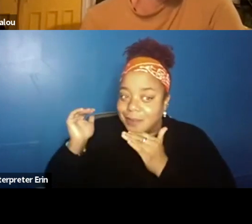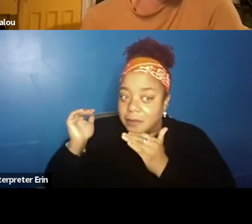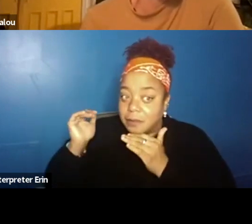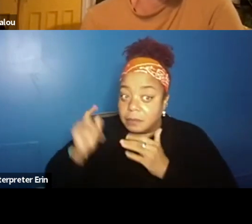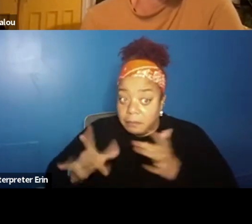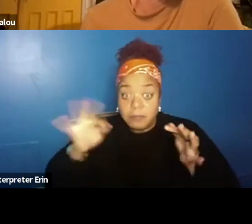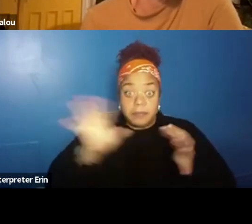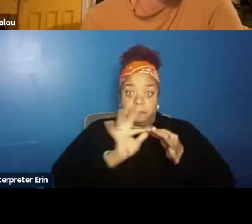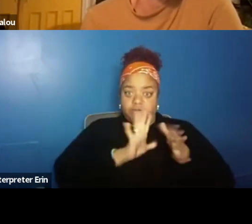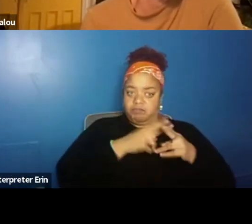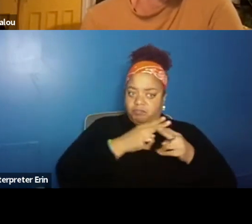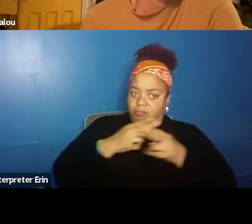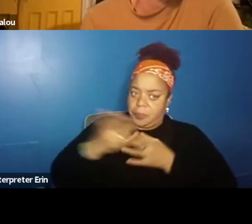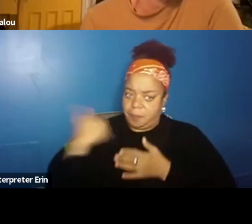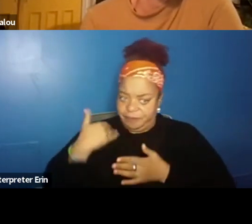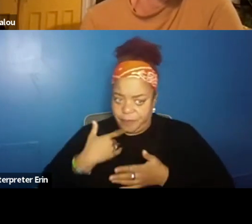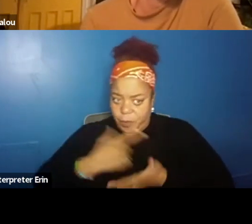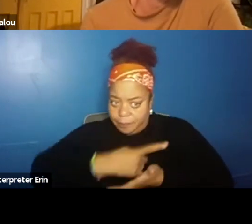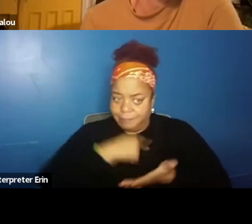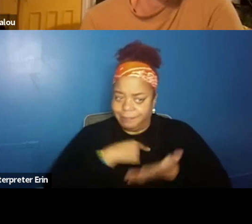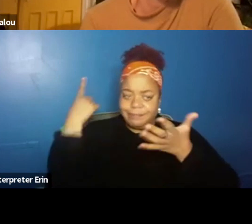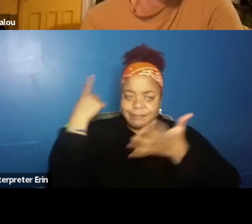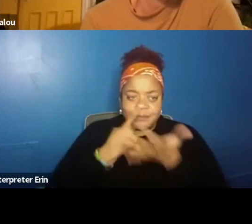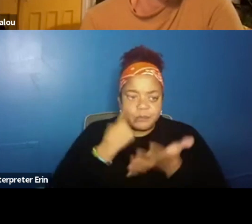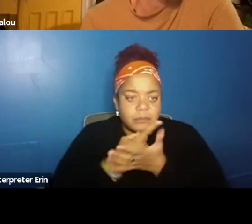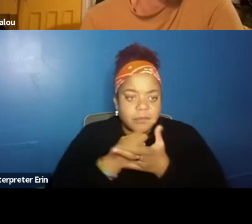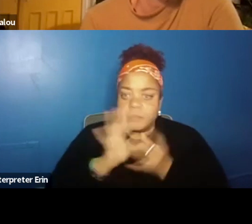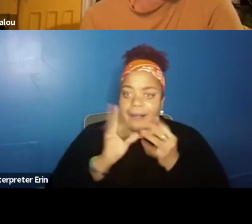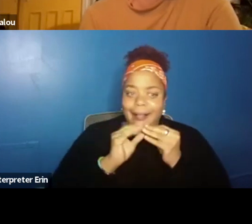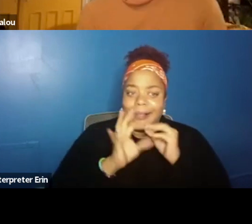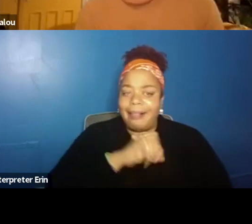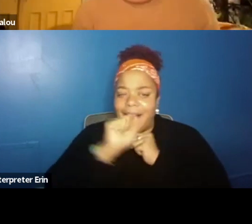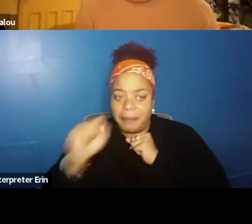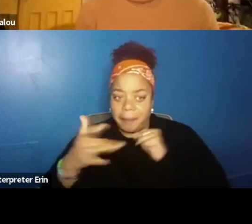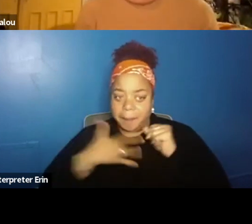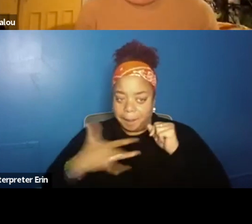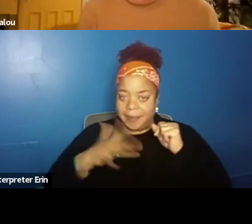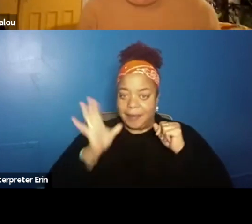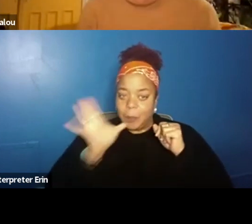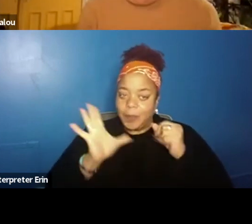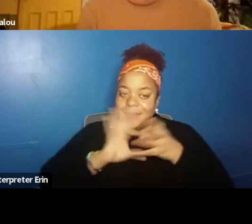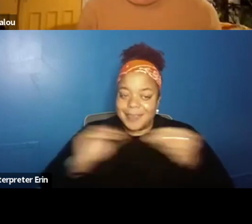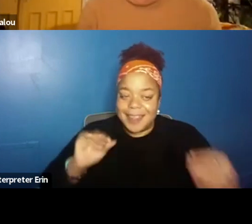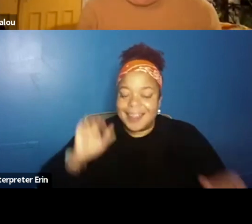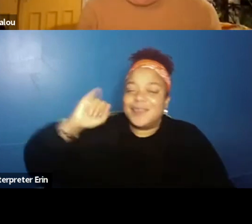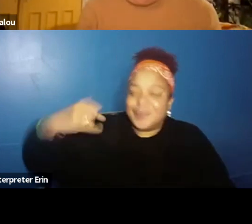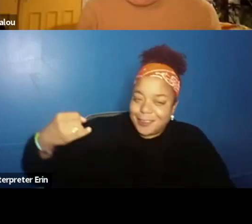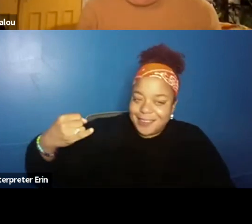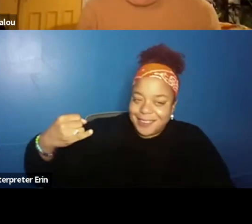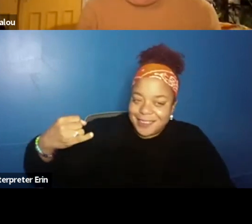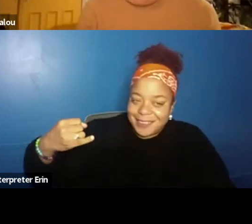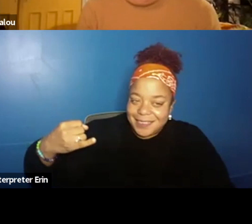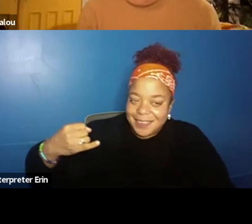hour has heard me say this, right? That social justice usually exists within the confines of a system. It is palatable.